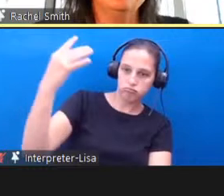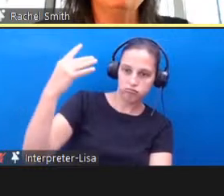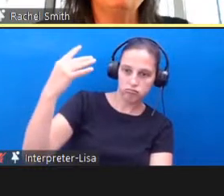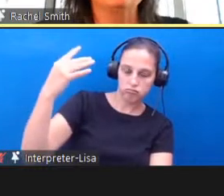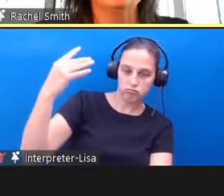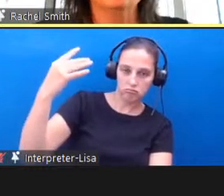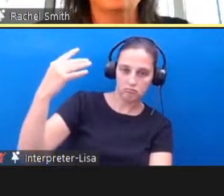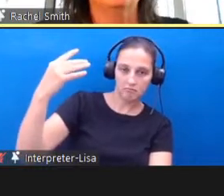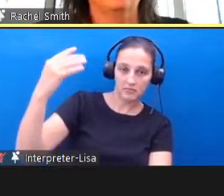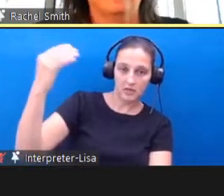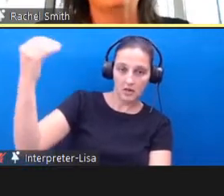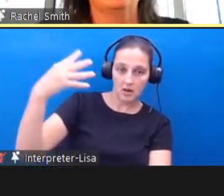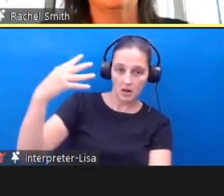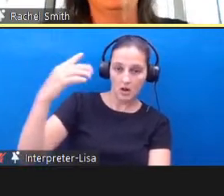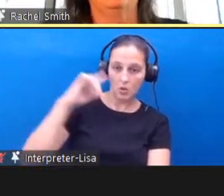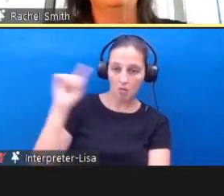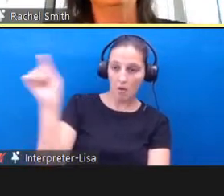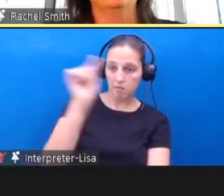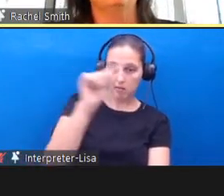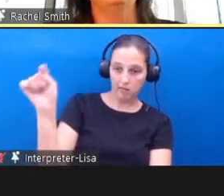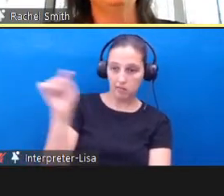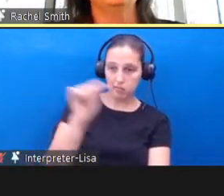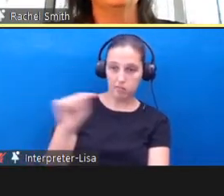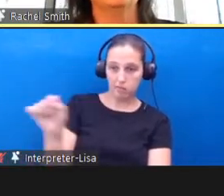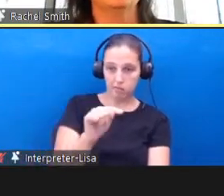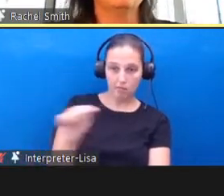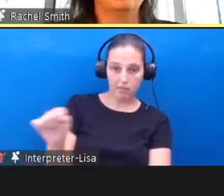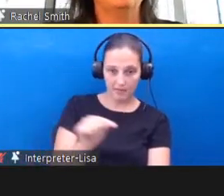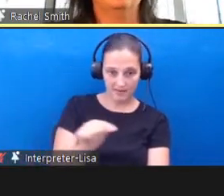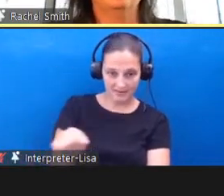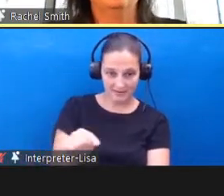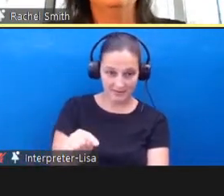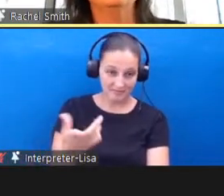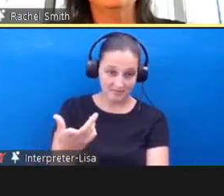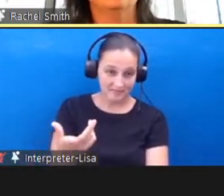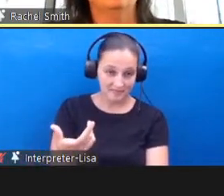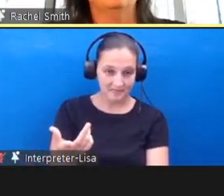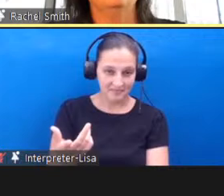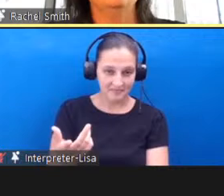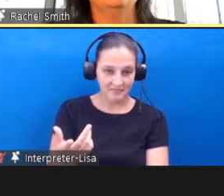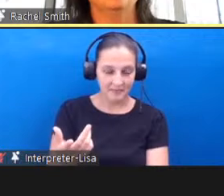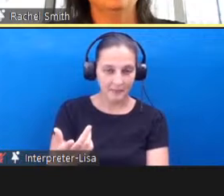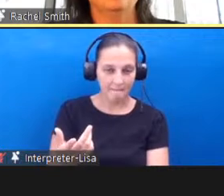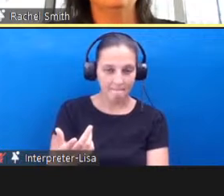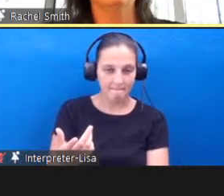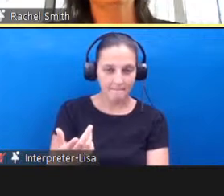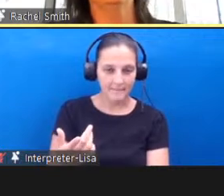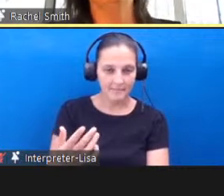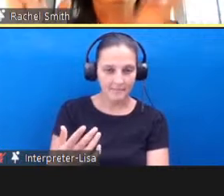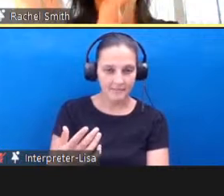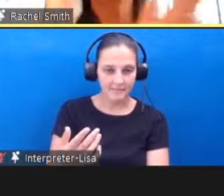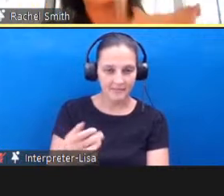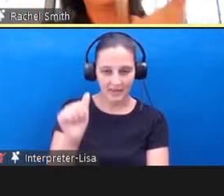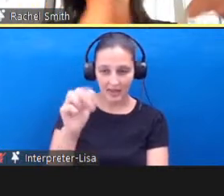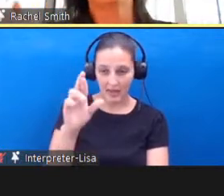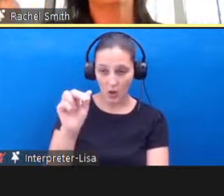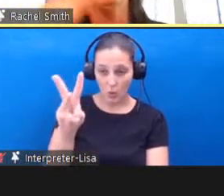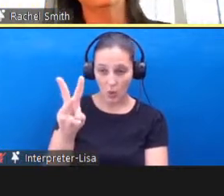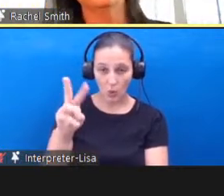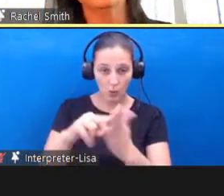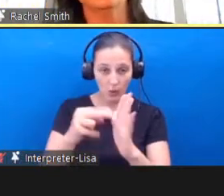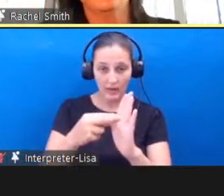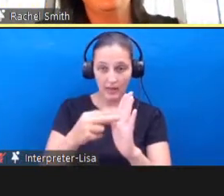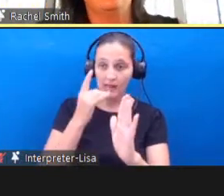light comes in and bounces around a lot, basically. That's how you could just think about these arrows as bouncing around